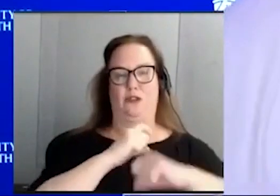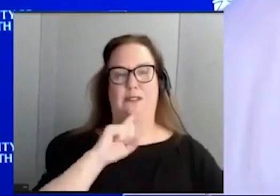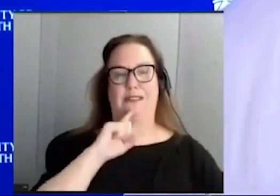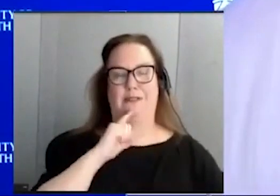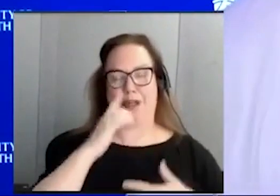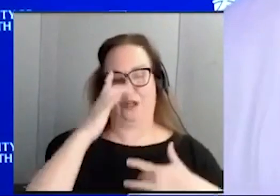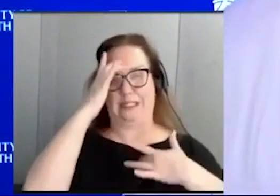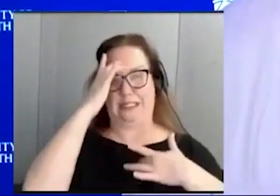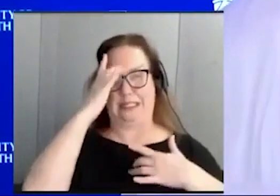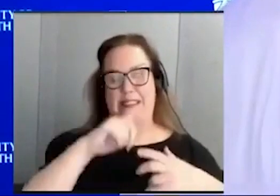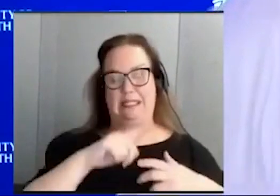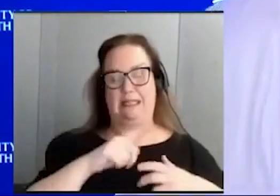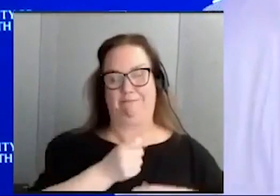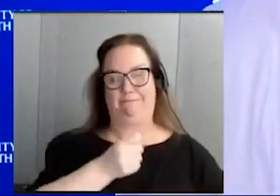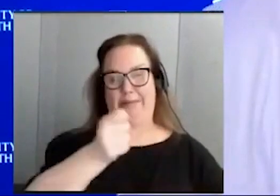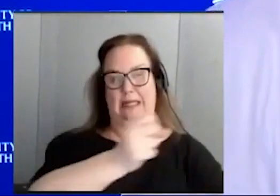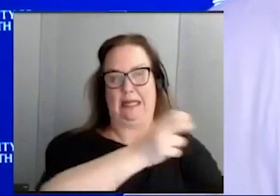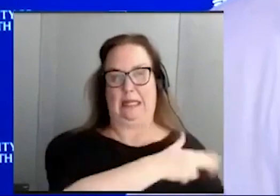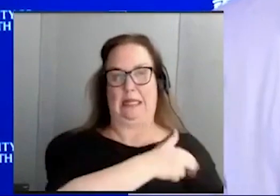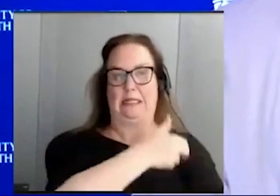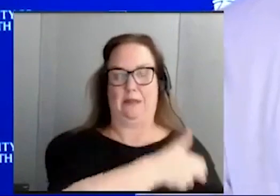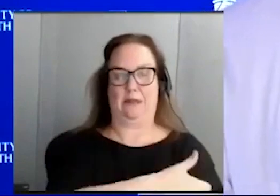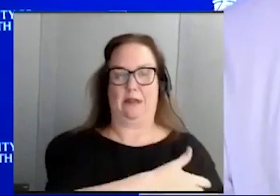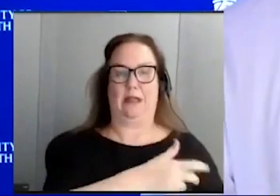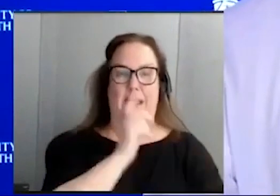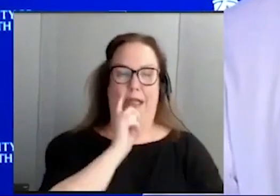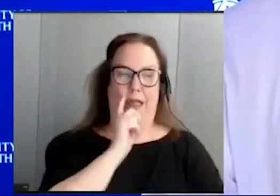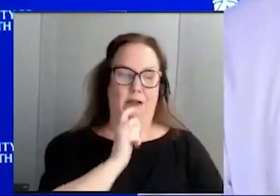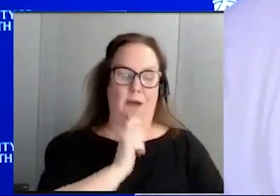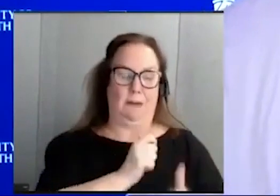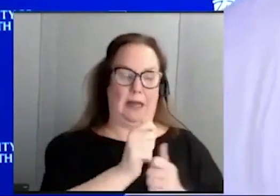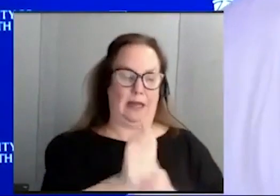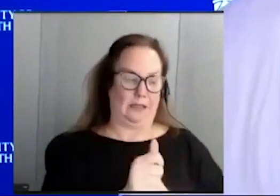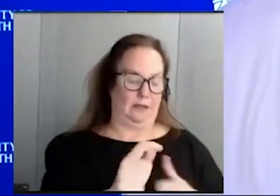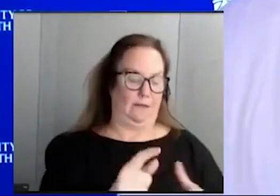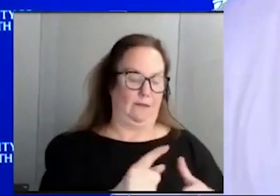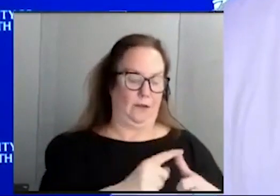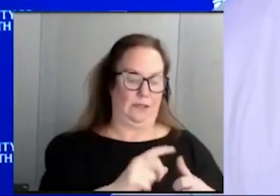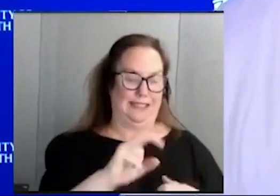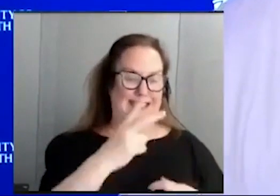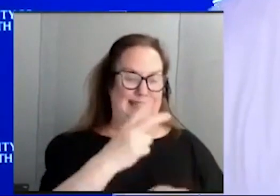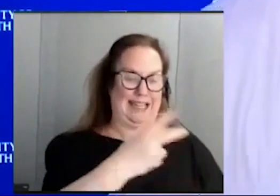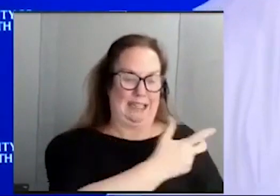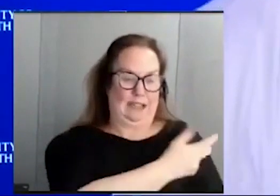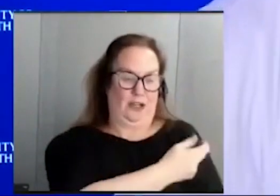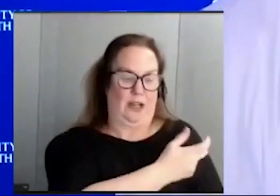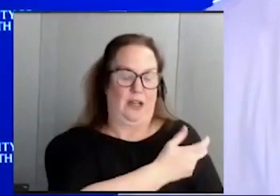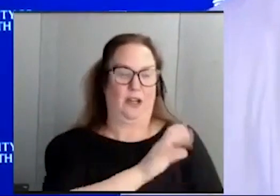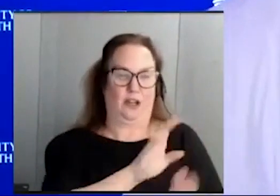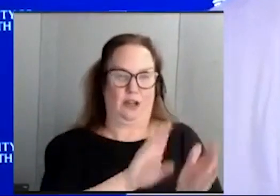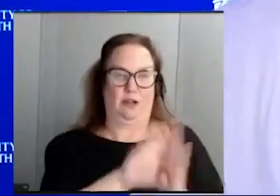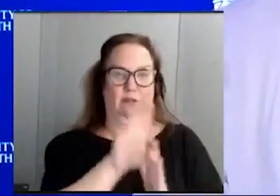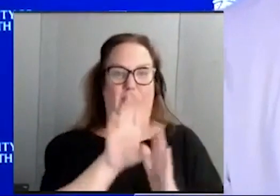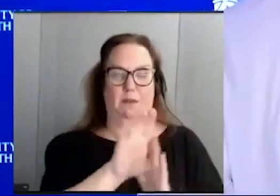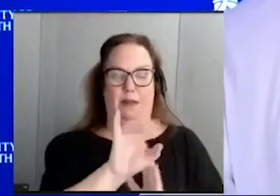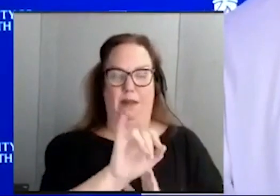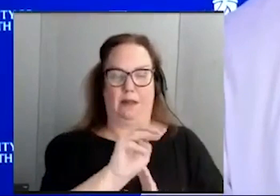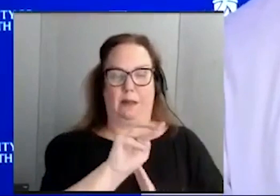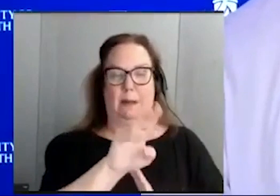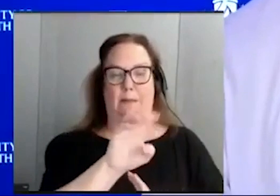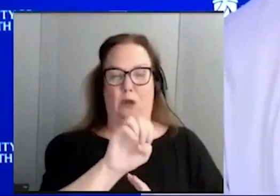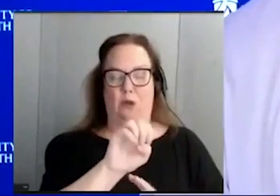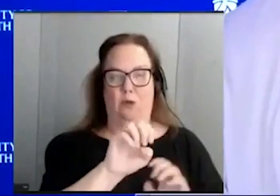you get further out from those first 2 doses that you received, you are developing those immune responses,